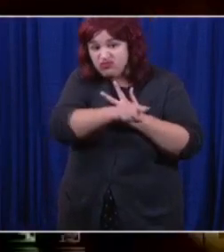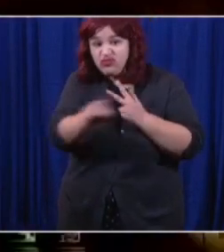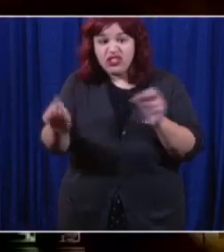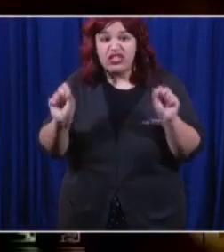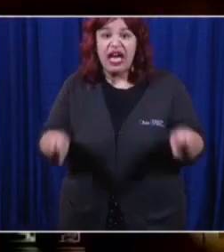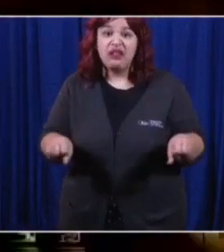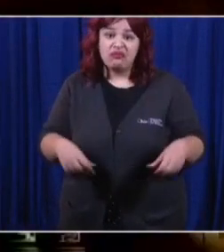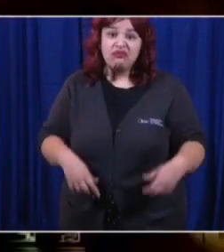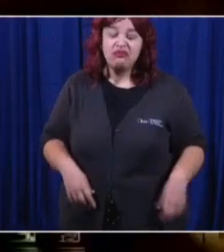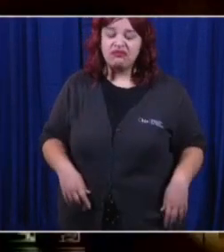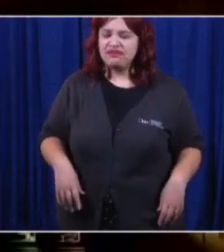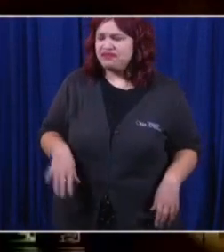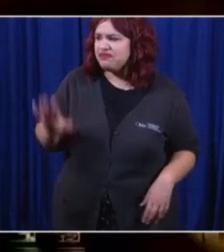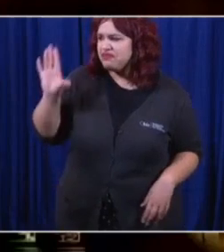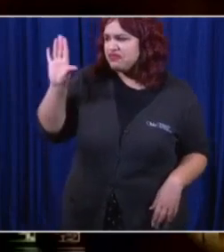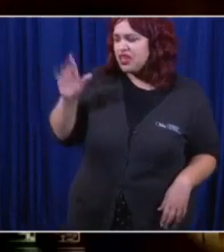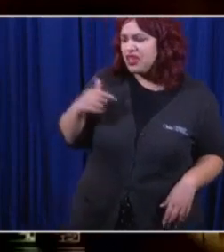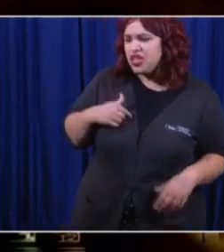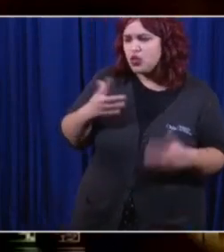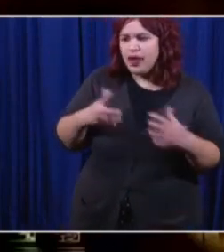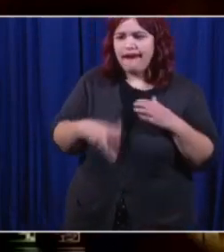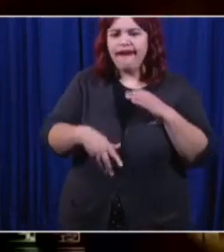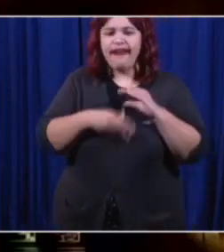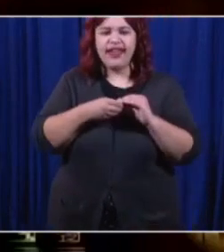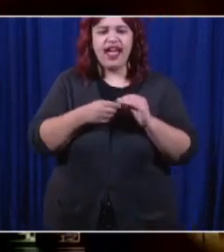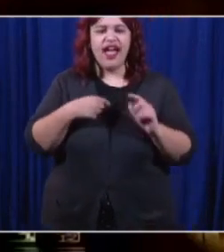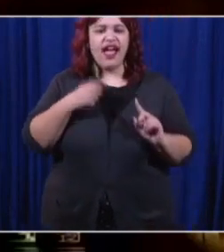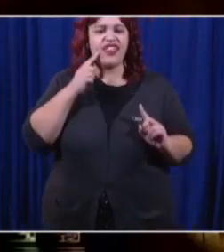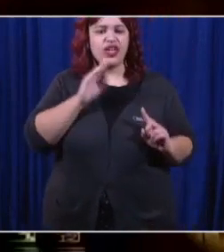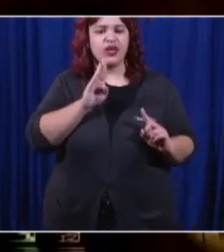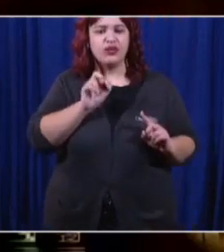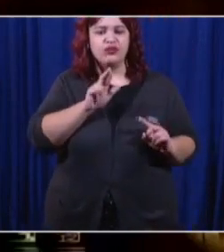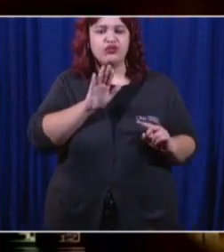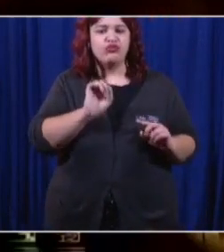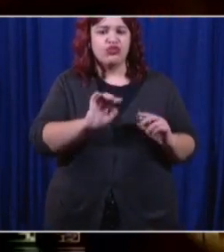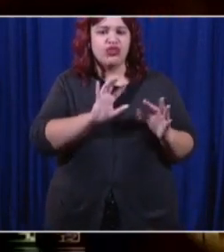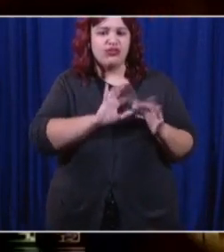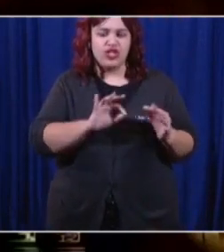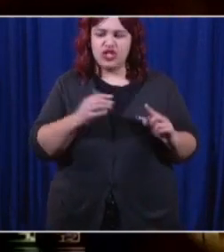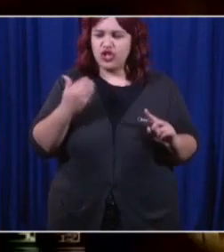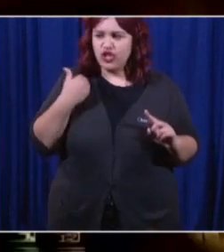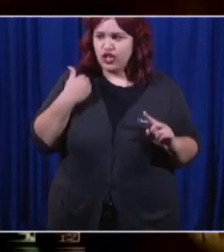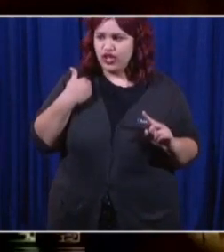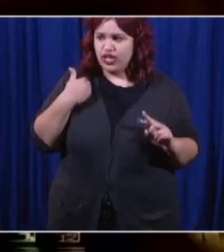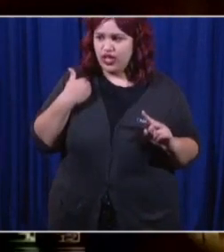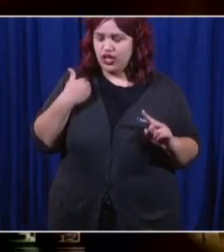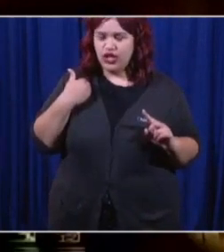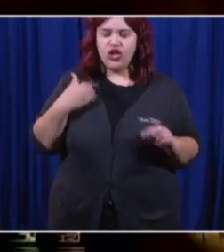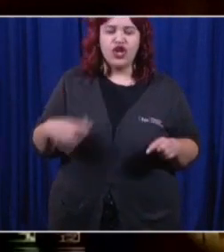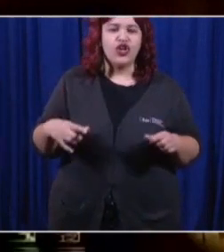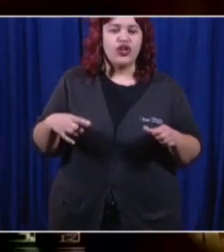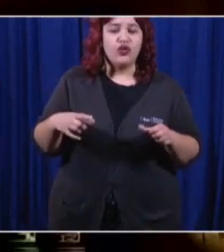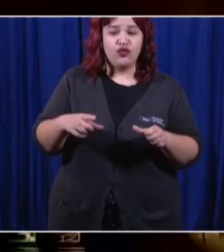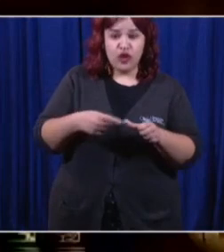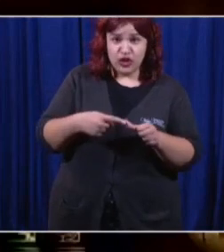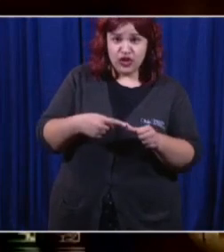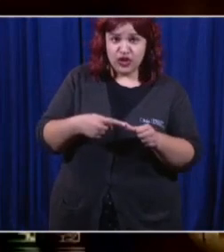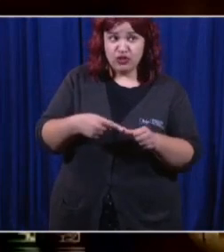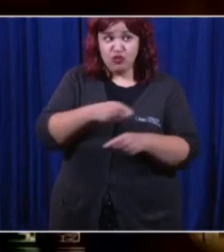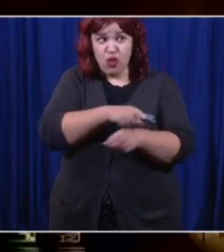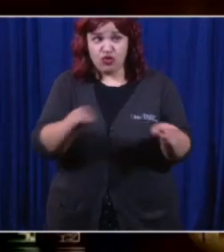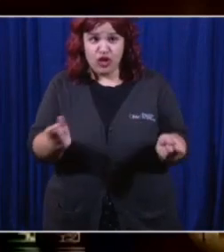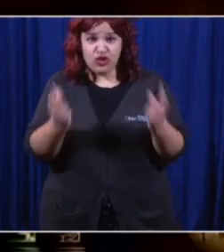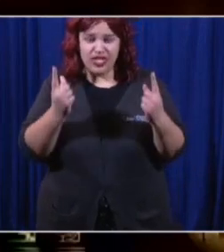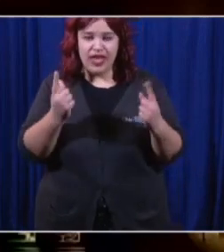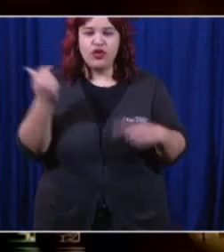to add to that, and Bruce, I think, was touching on this earlier, it really comes down to starting with why are we asking people to do that? That's what we're trying to